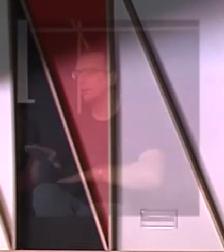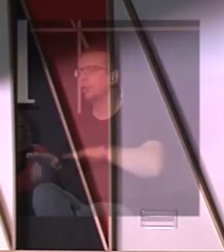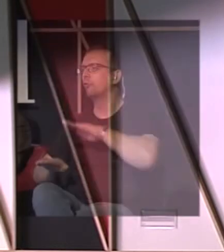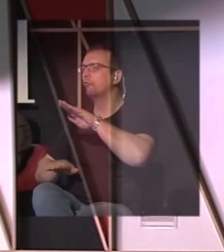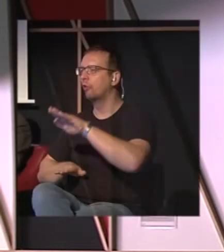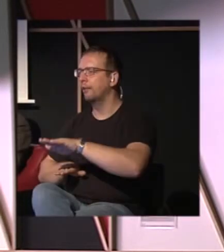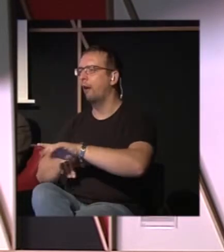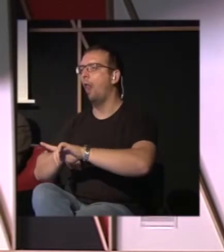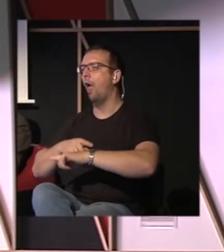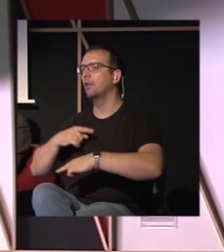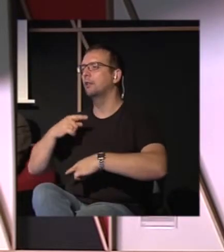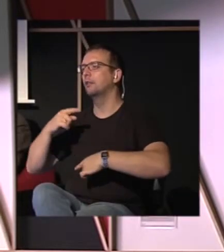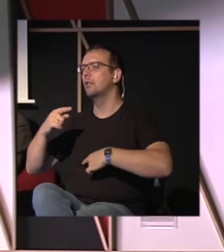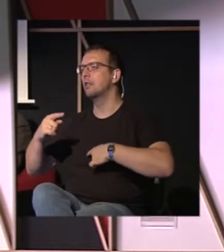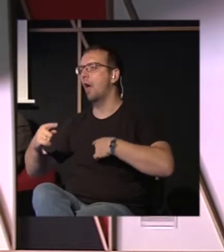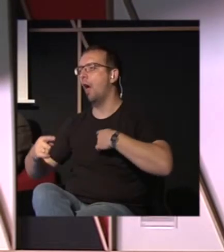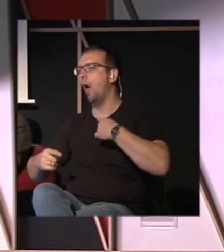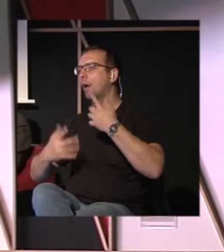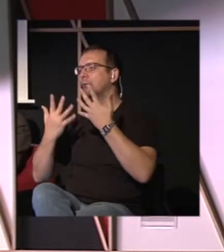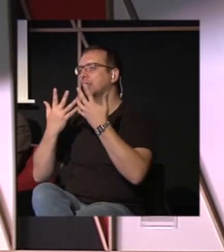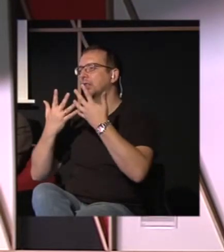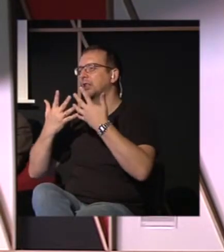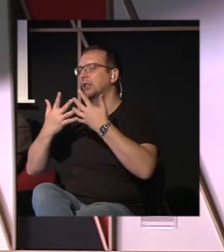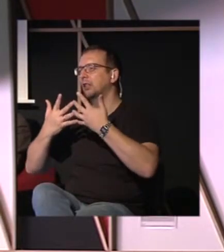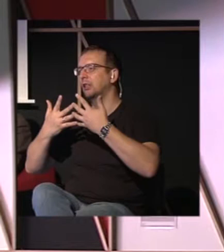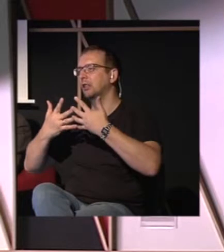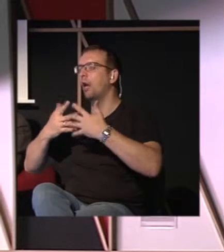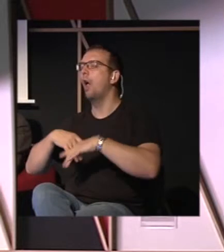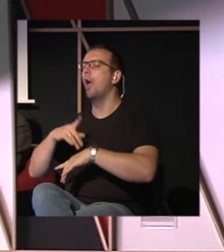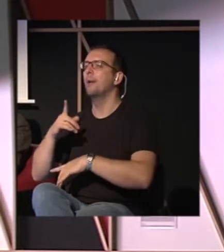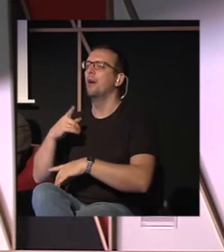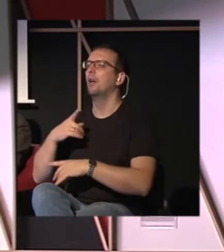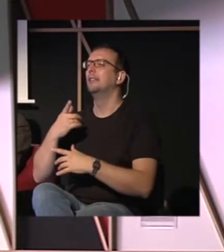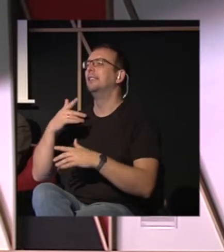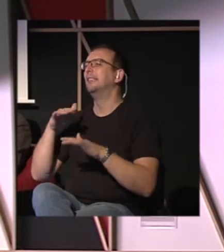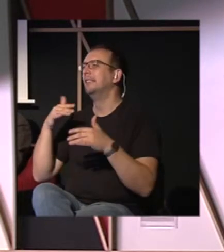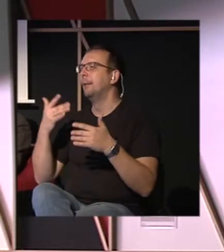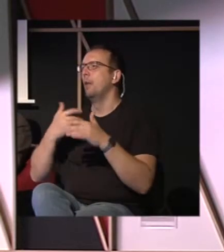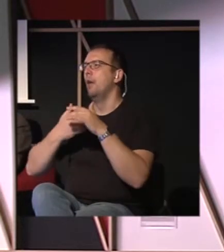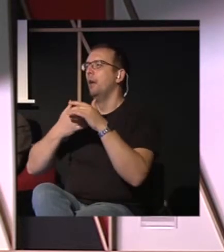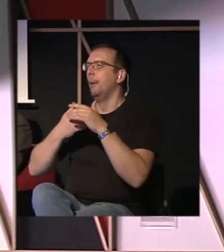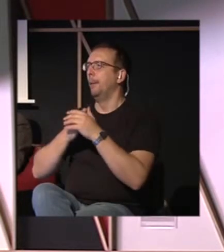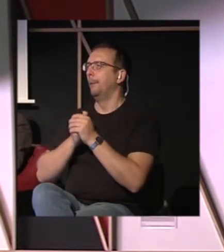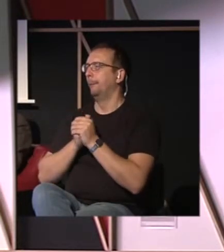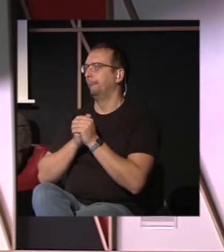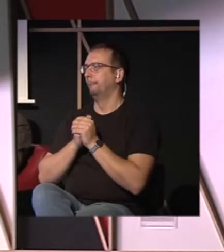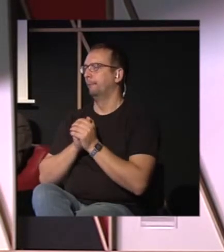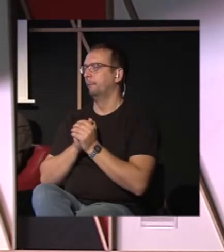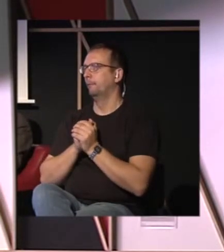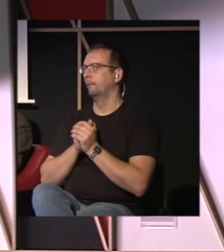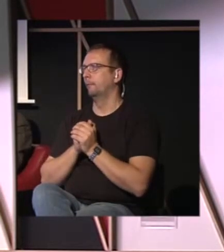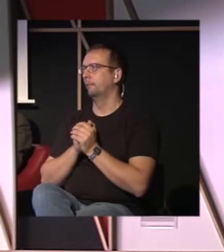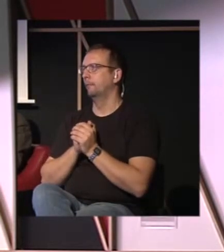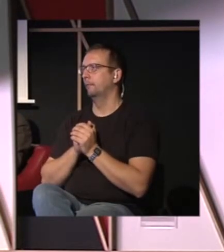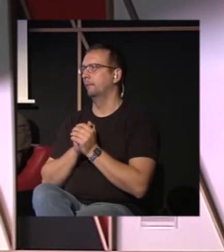more and more football organizations and organizations in general are realizing the importance and the value that is to have disabled